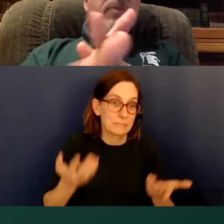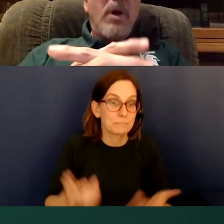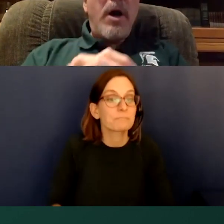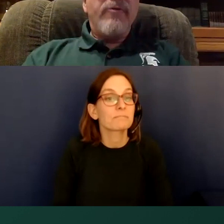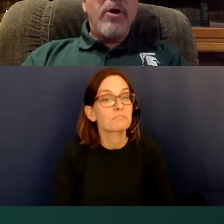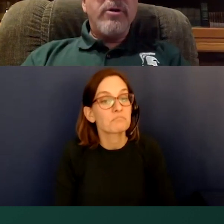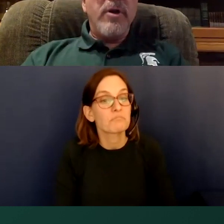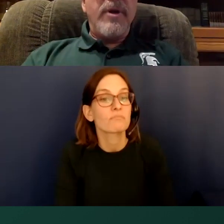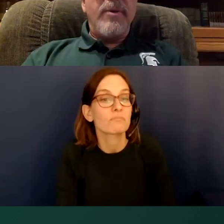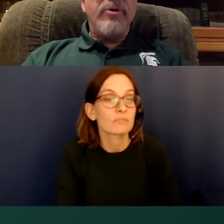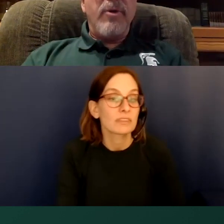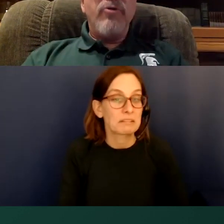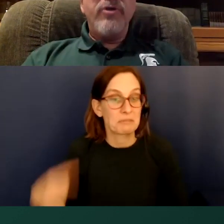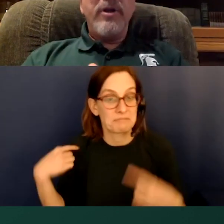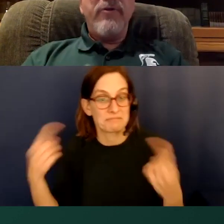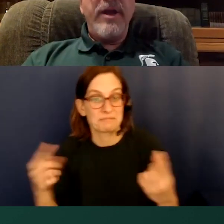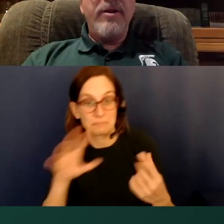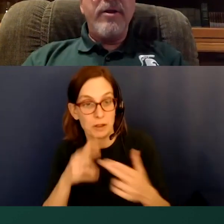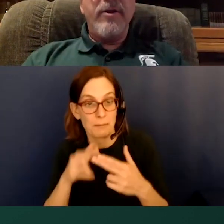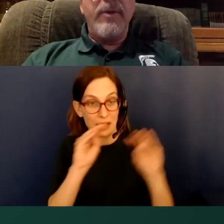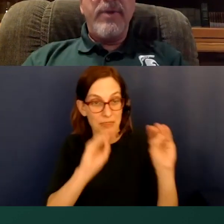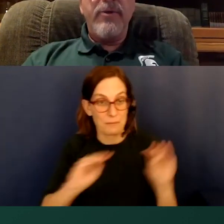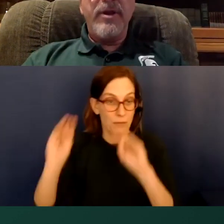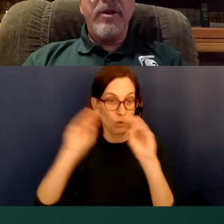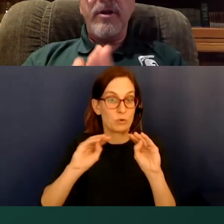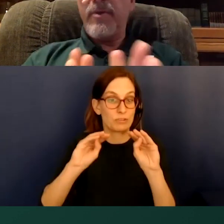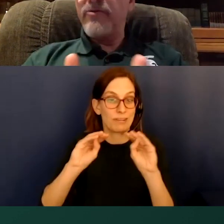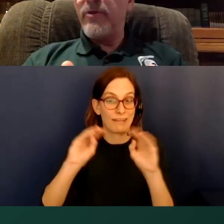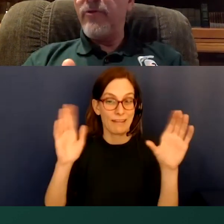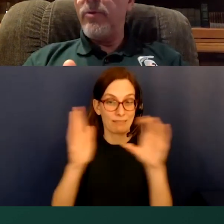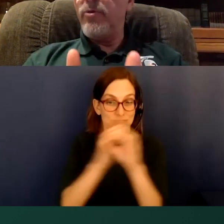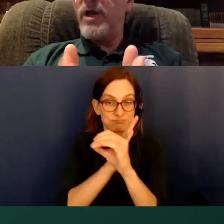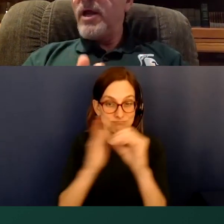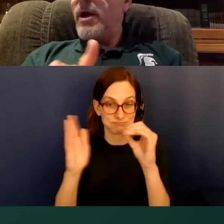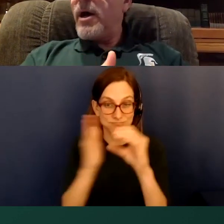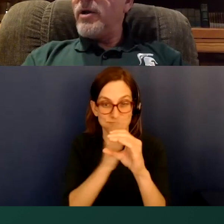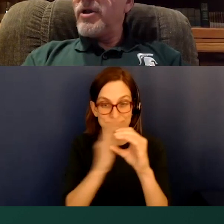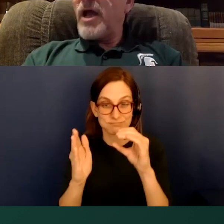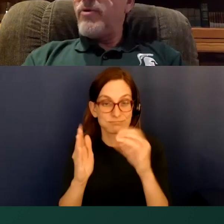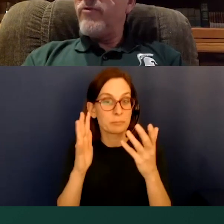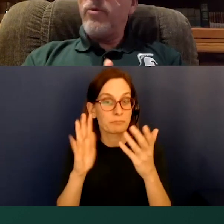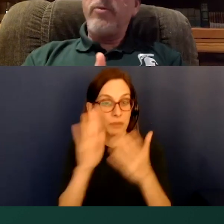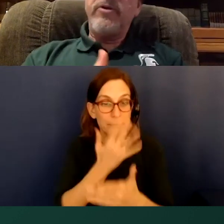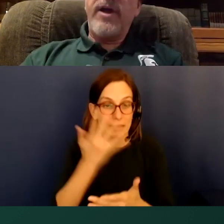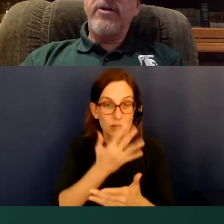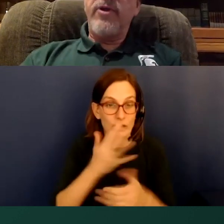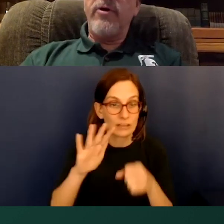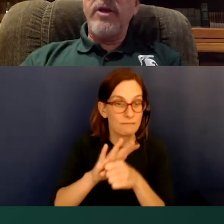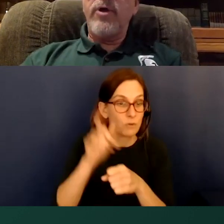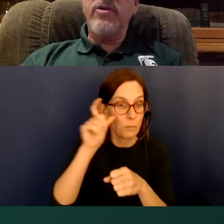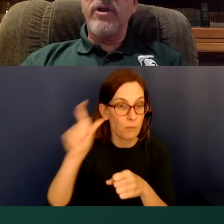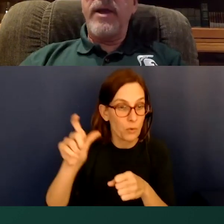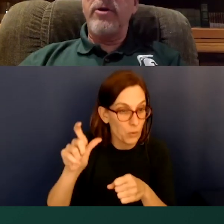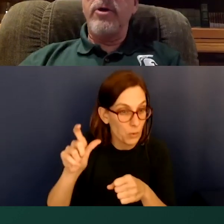So I've talked a little bit about the motion and the phases, the appearance, especially the full moon. I'm going to stop here for a moment to ask if